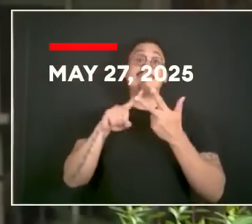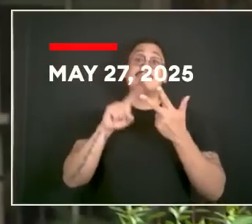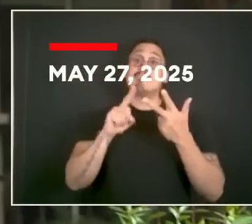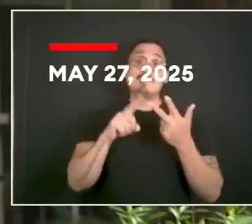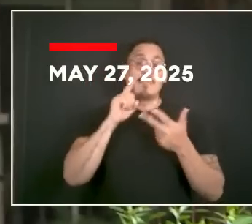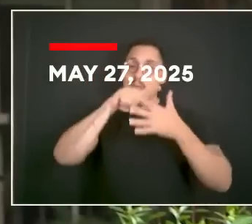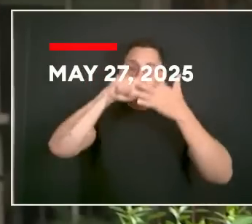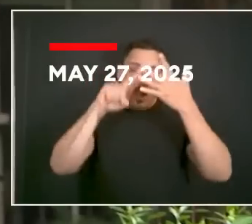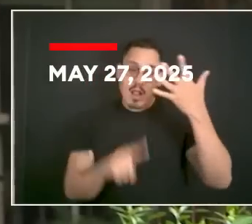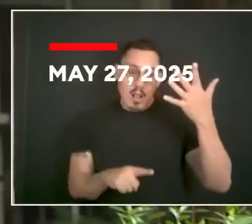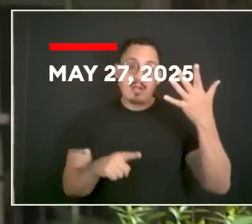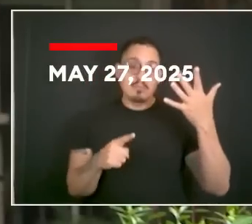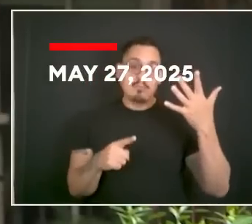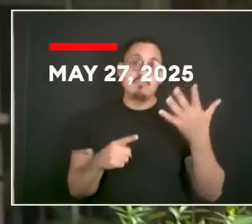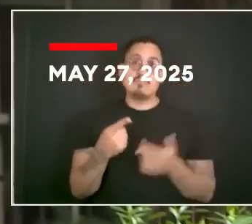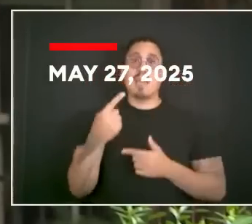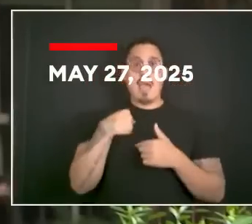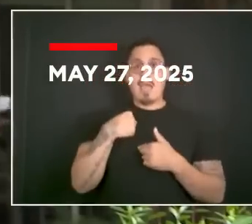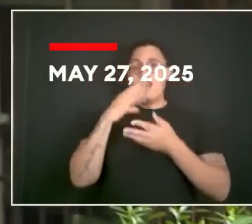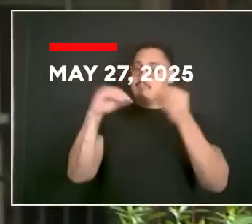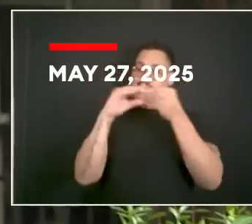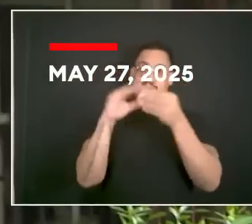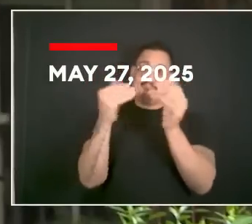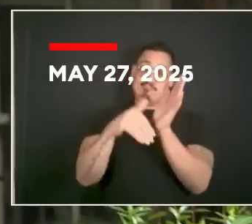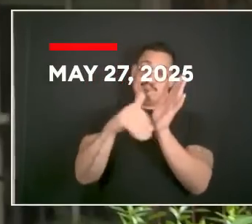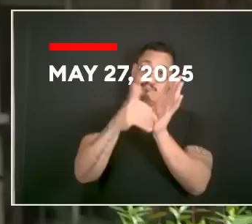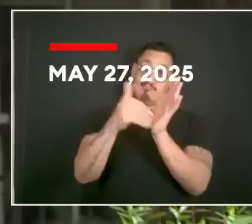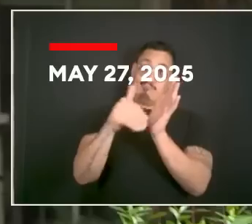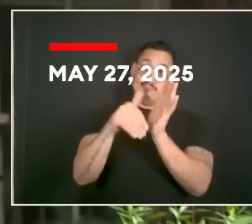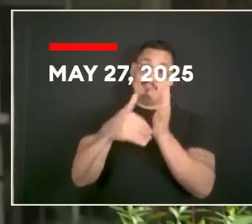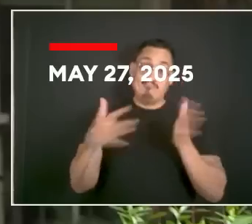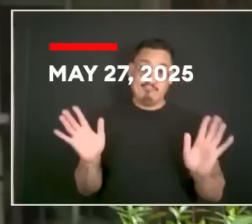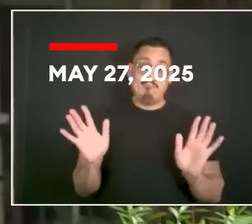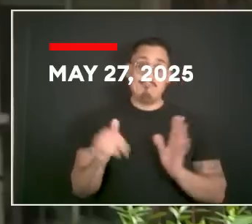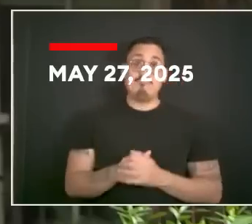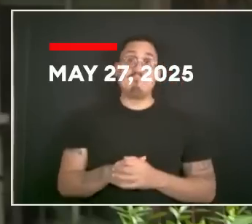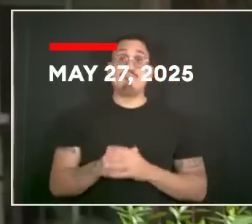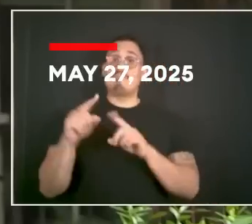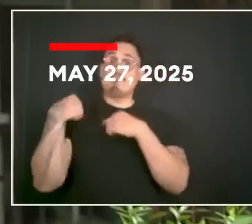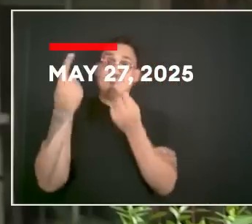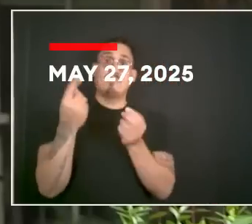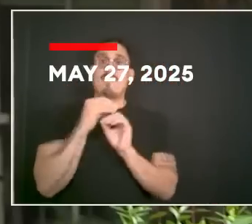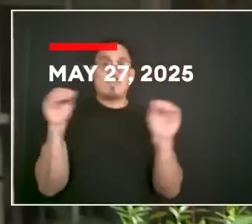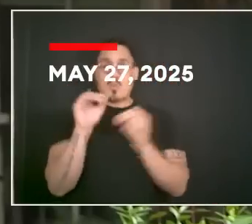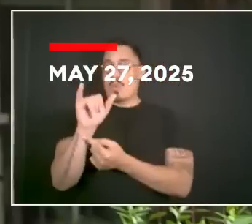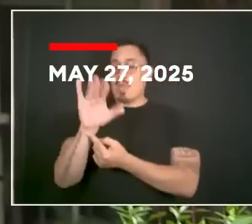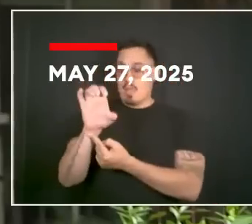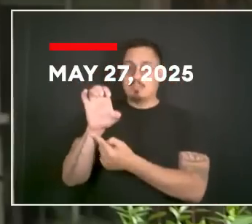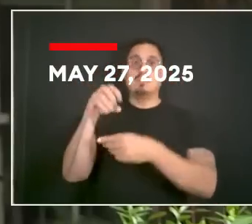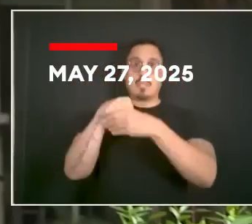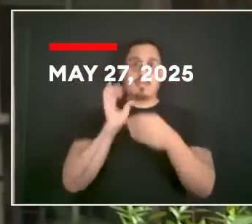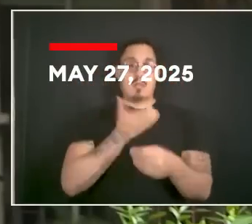told parents that, and I lived up to that. We have had no raids in our schools. And then my second question is, can you confirm